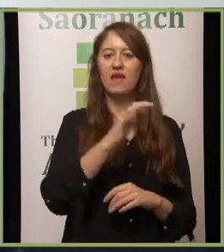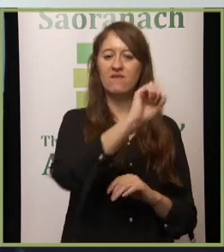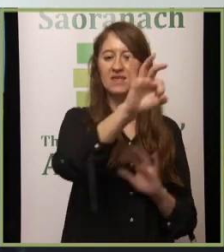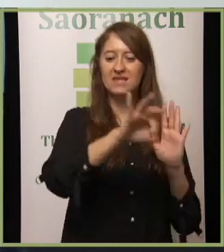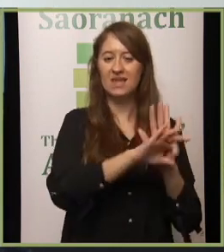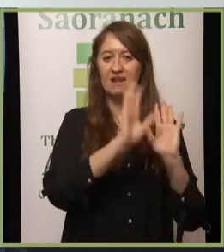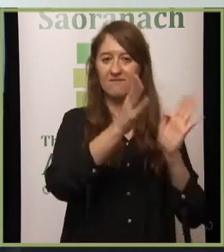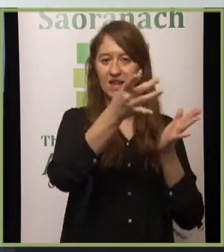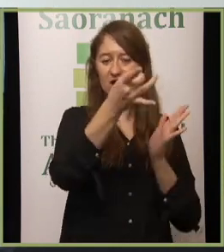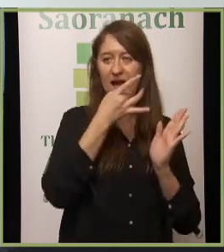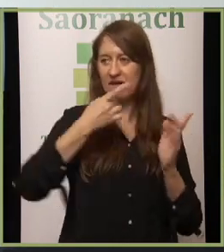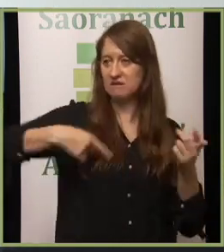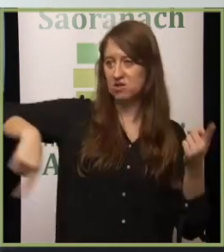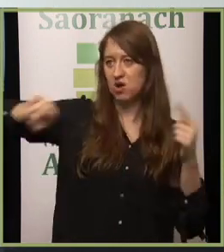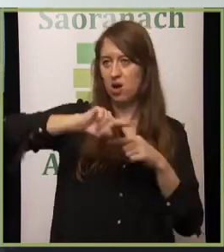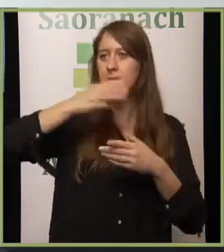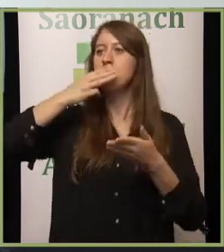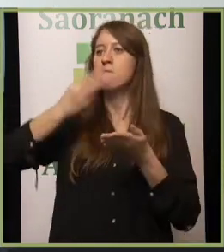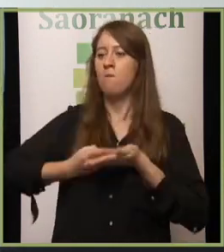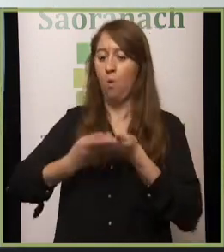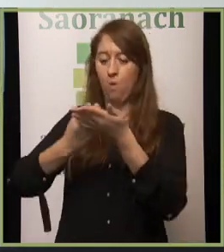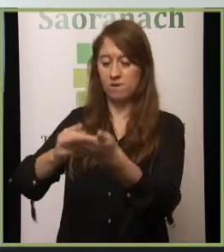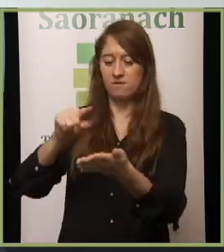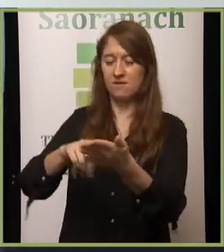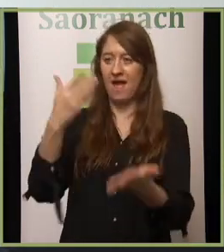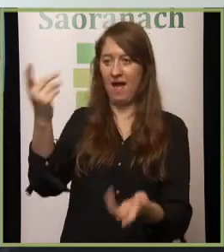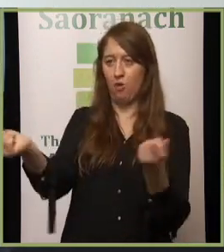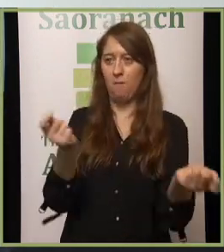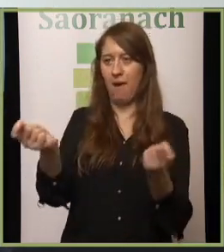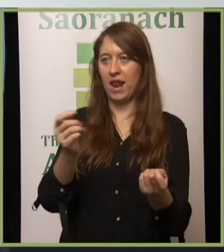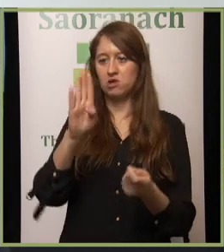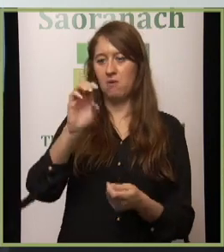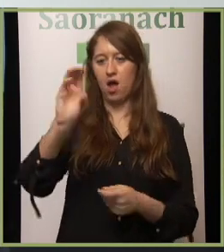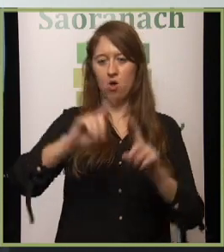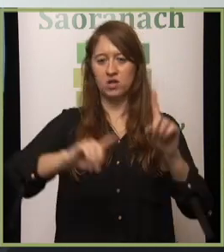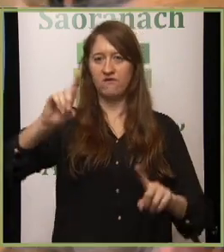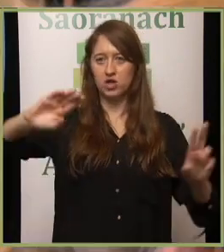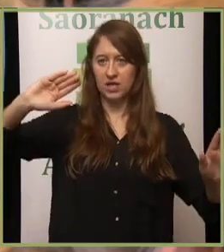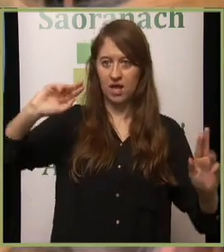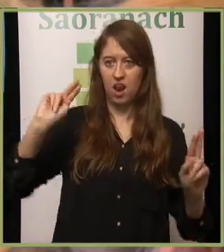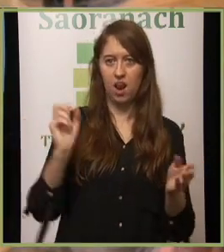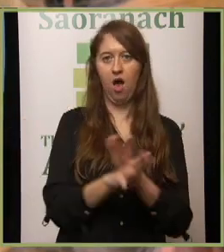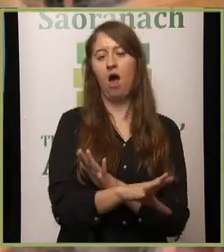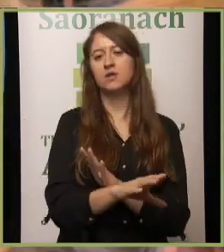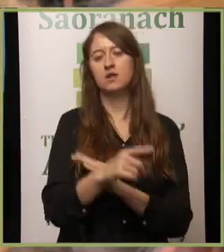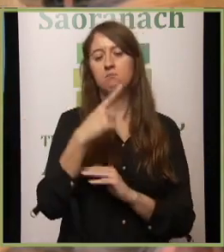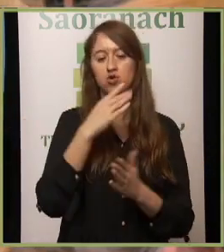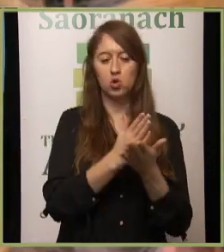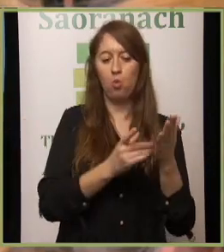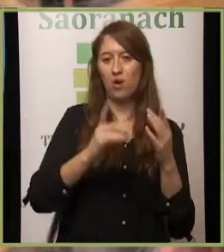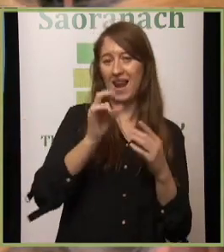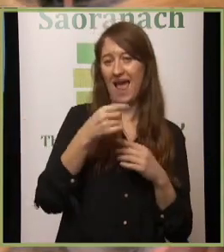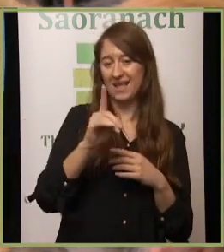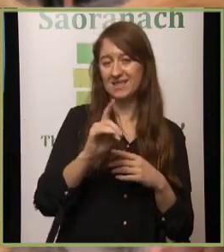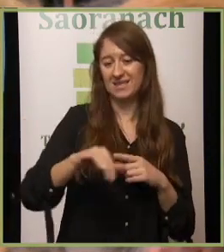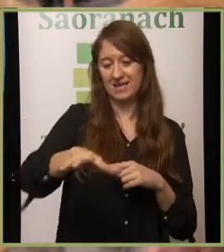back with proposals to help it deal with biodiversity loss, the woodlands are a massive part of that. So do we talk